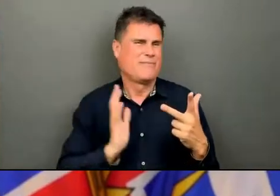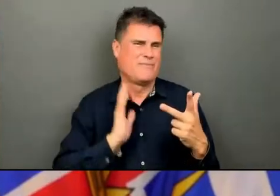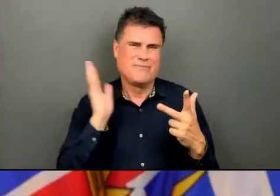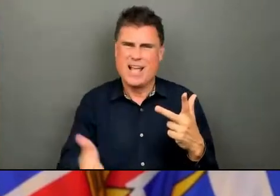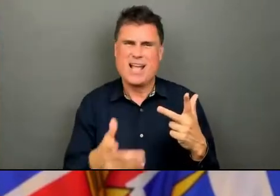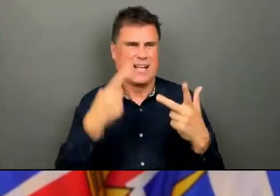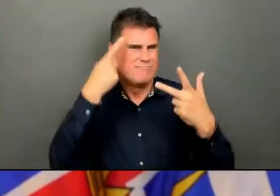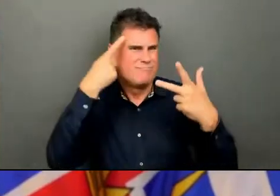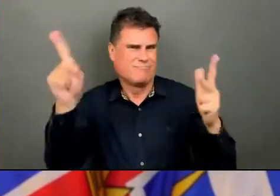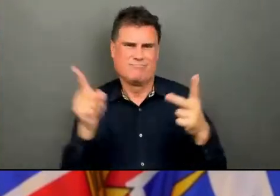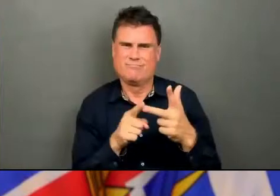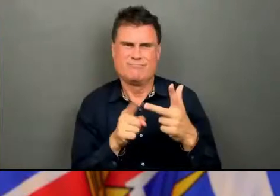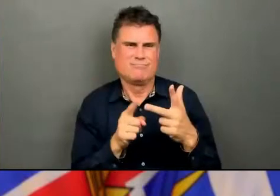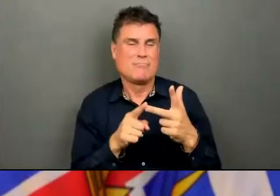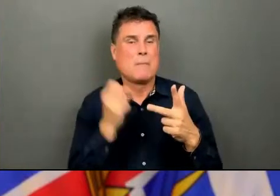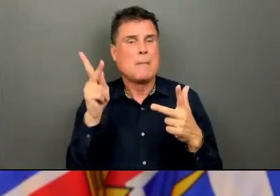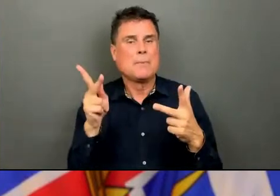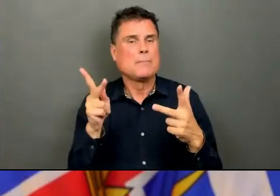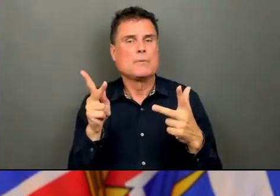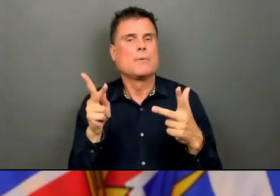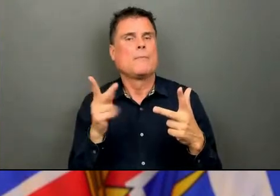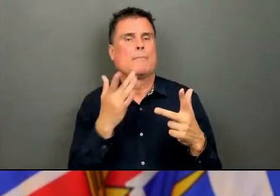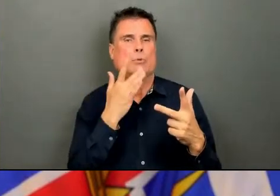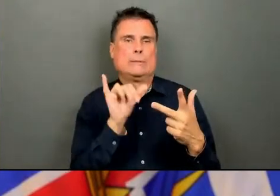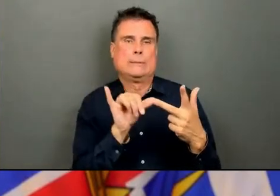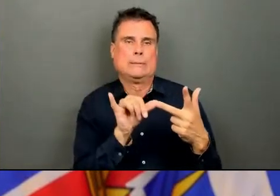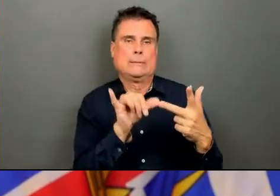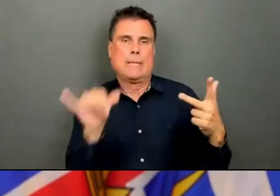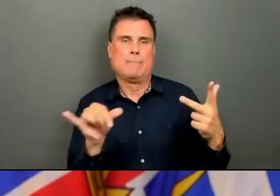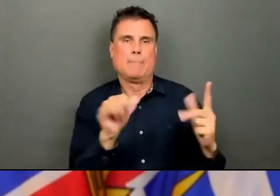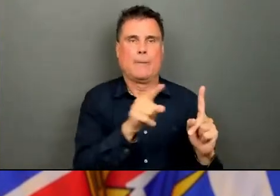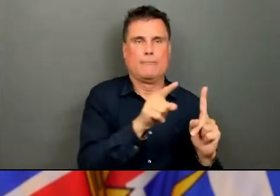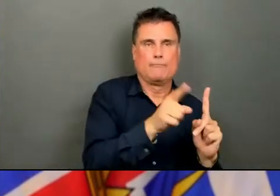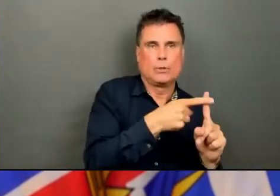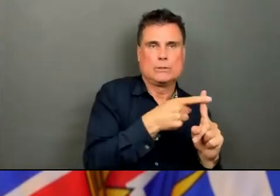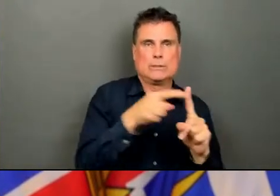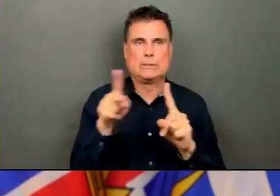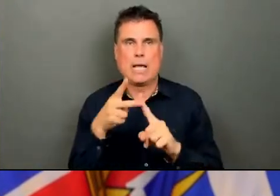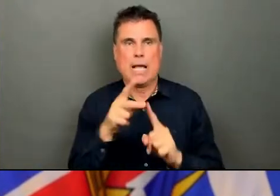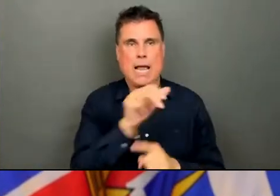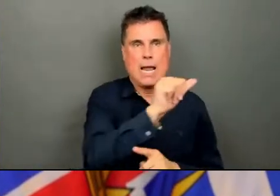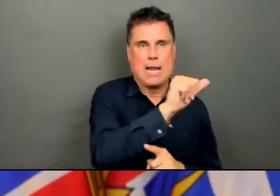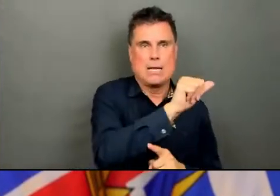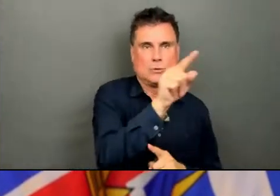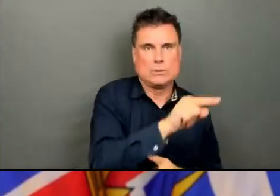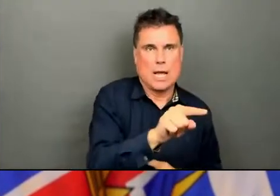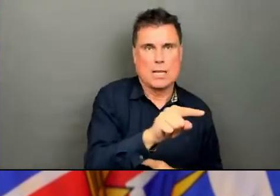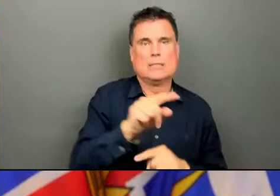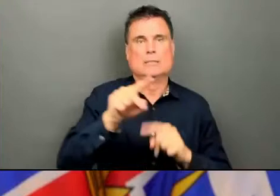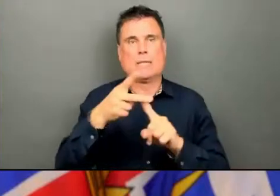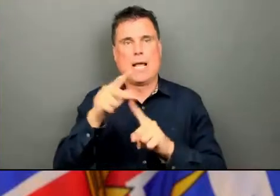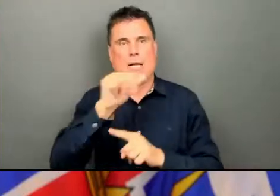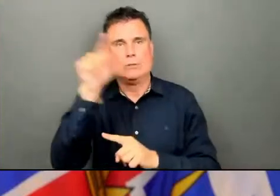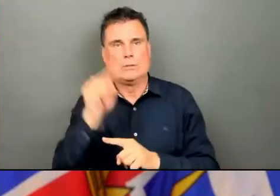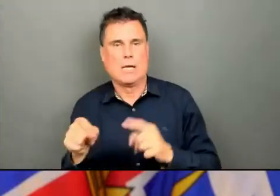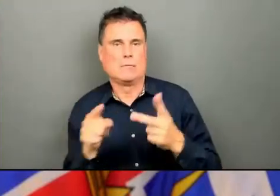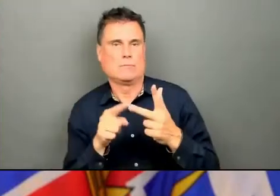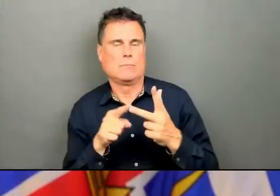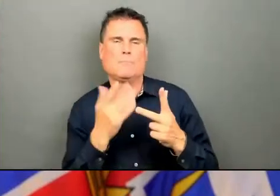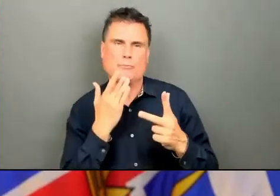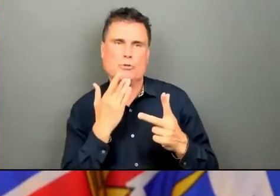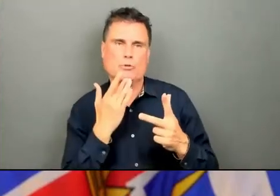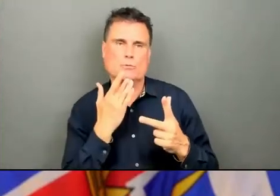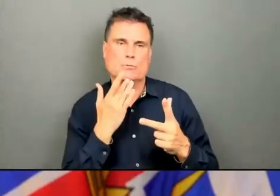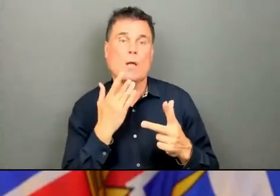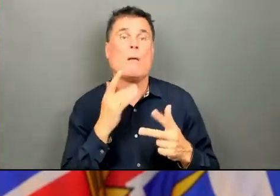that they have the same vaccine for their second dose. But this does tell us that it is certainly a perfectly good